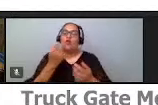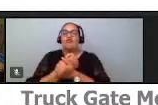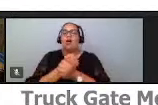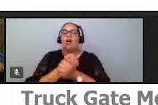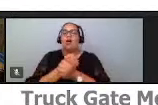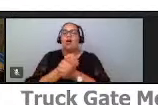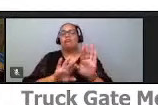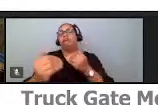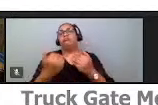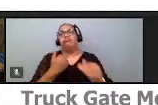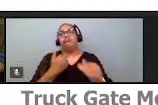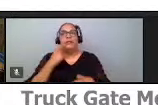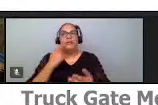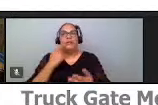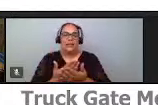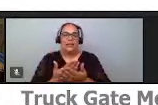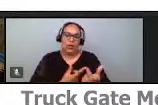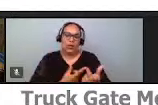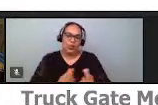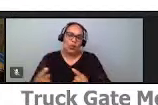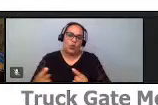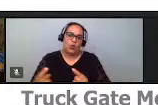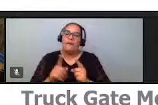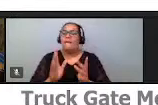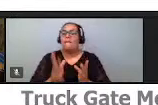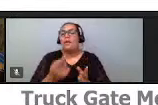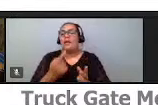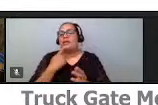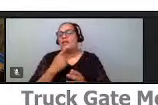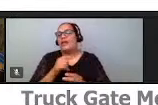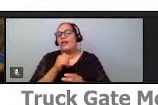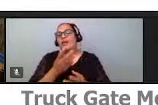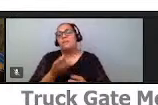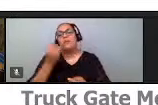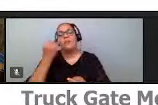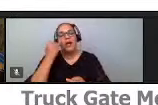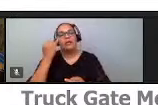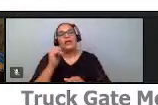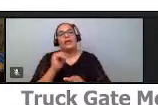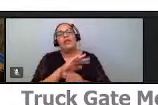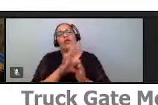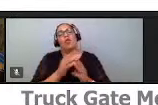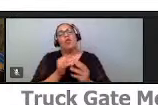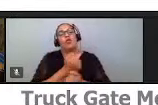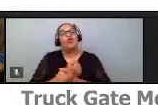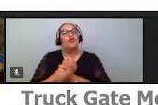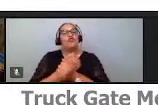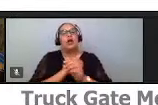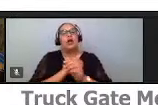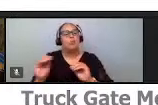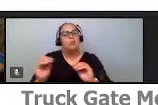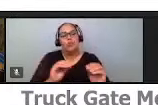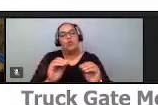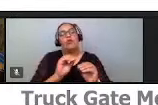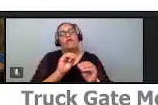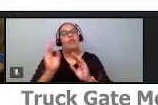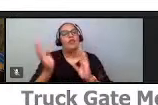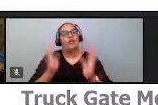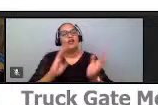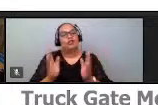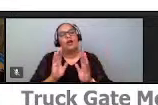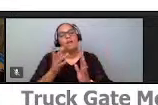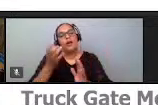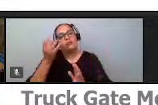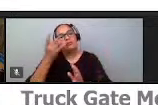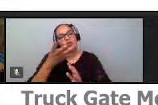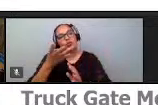terminals as well um we it's just so that you can get an idea this is all the truck gate moves the truck P shift so just so you can